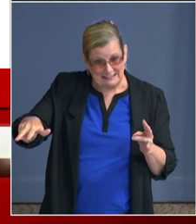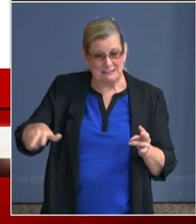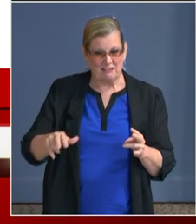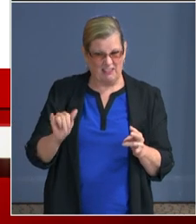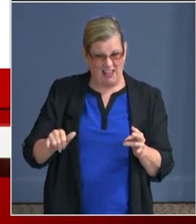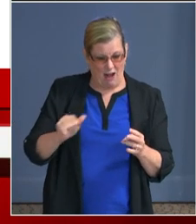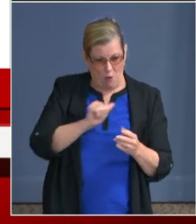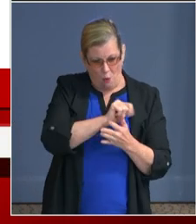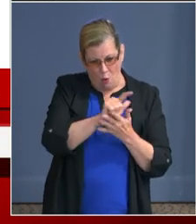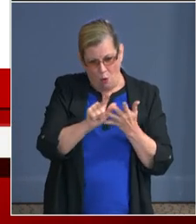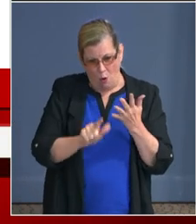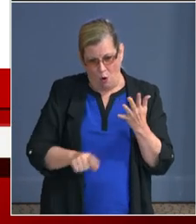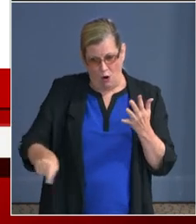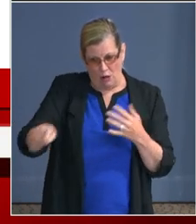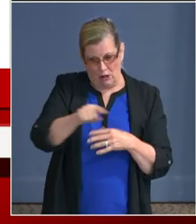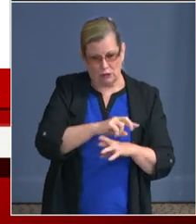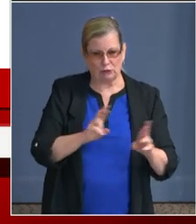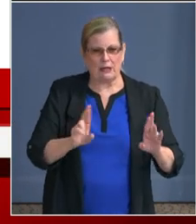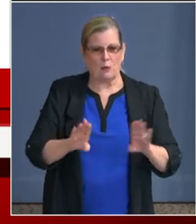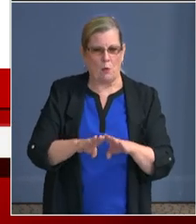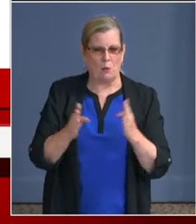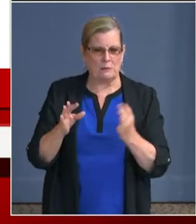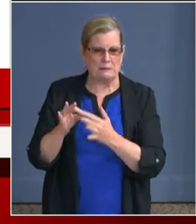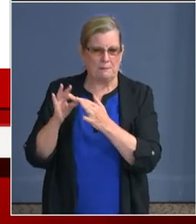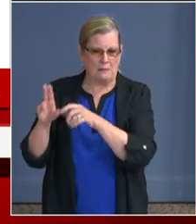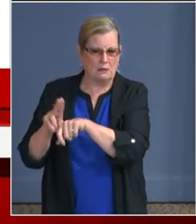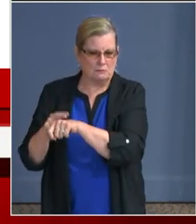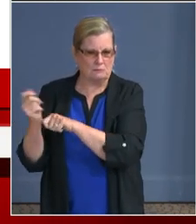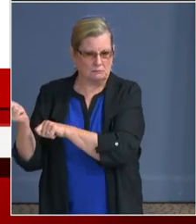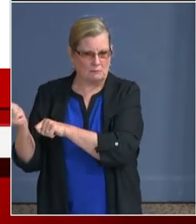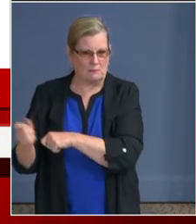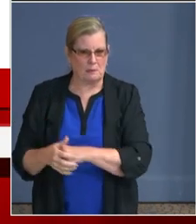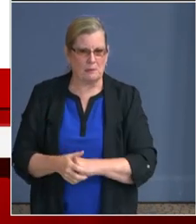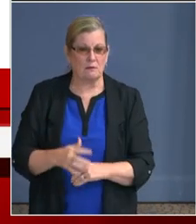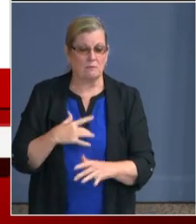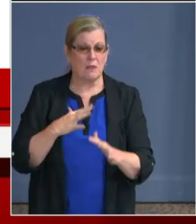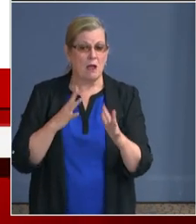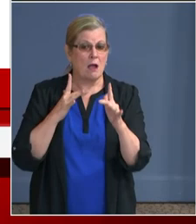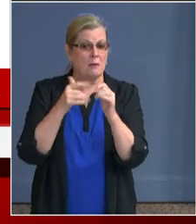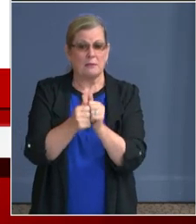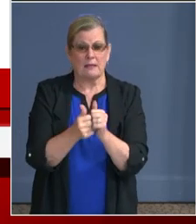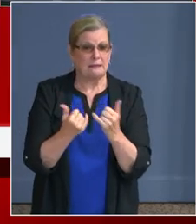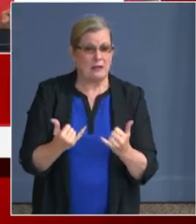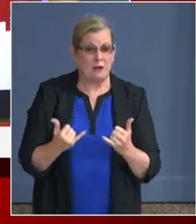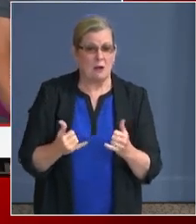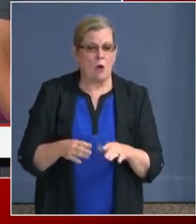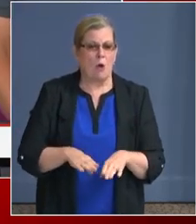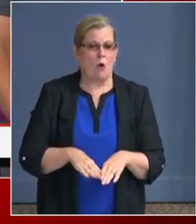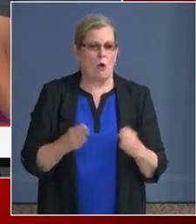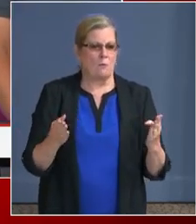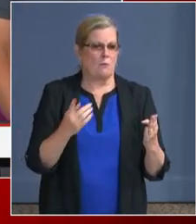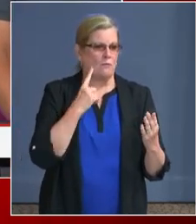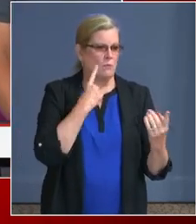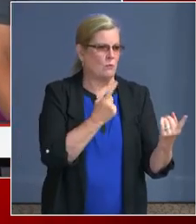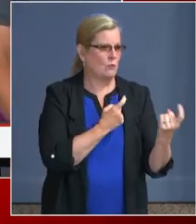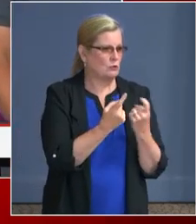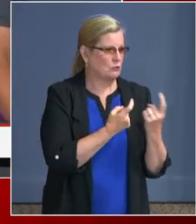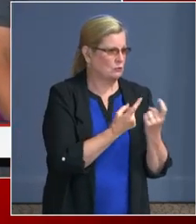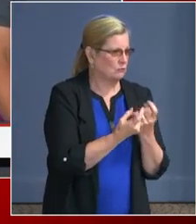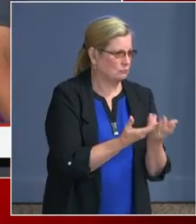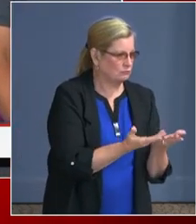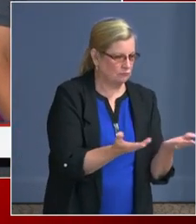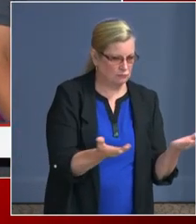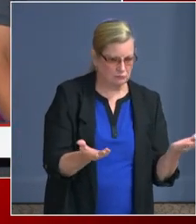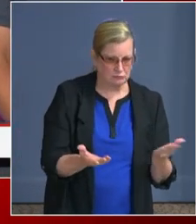Atlantic Street Southeast. So that's our update for today, and we're happy to take any questions.